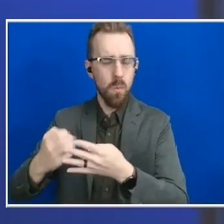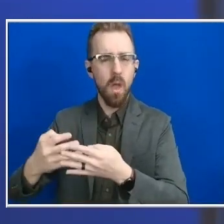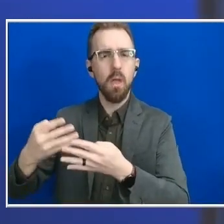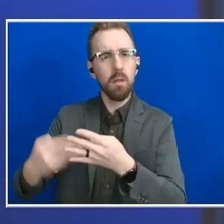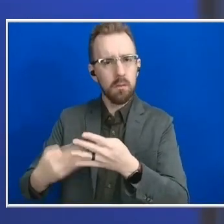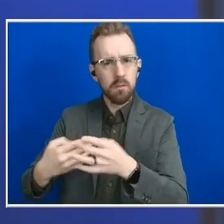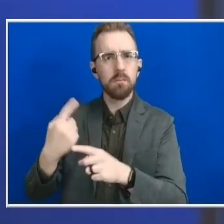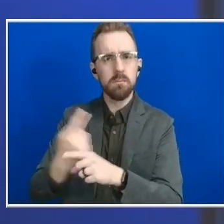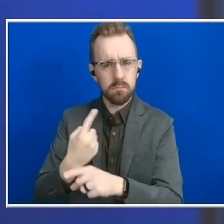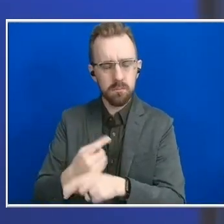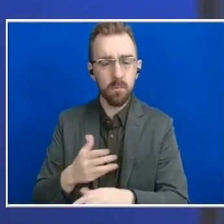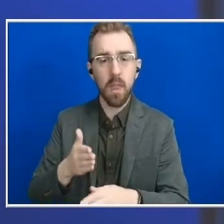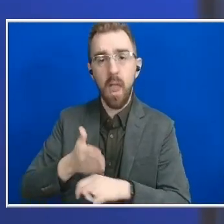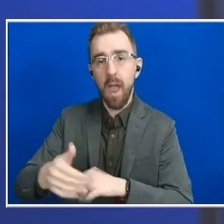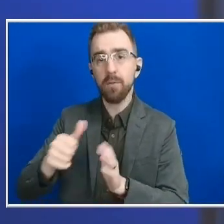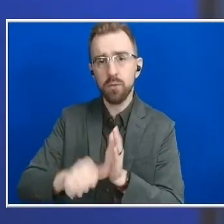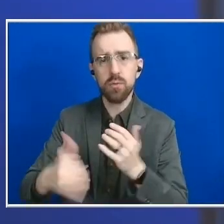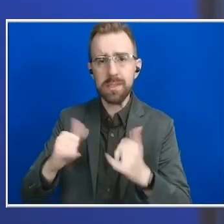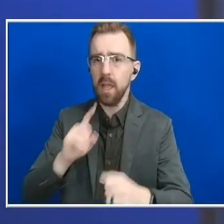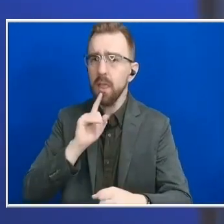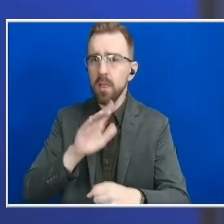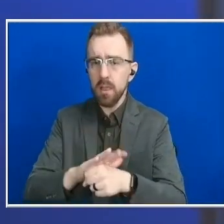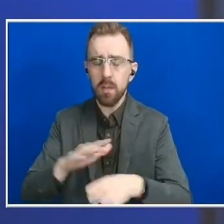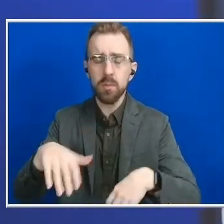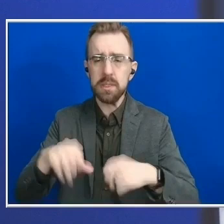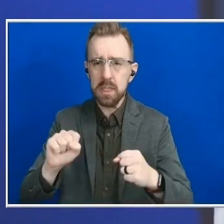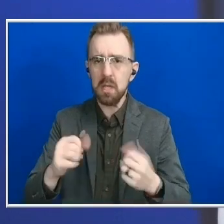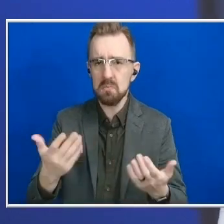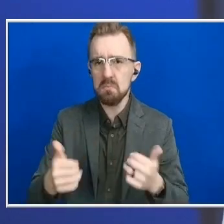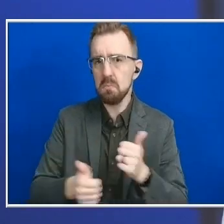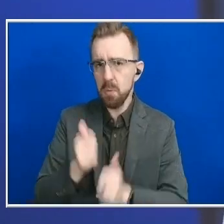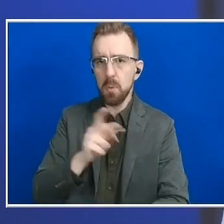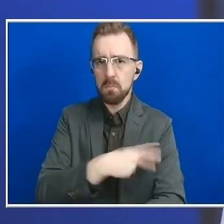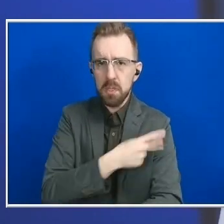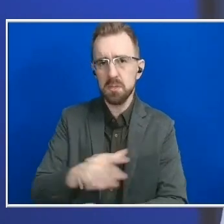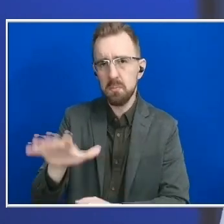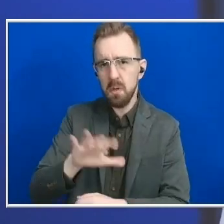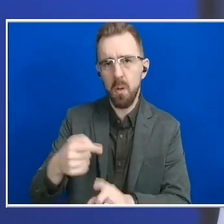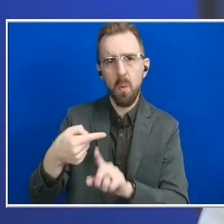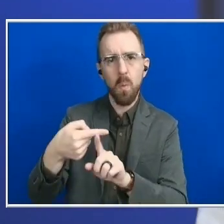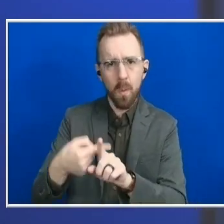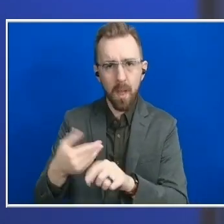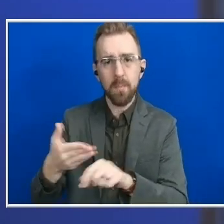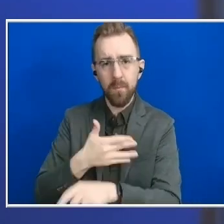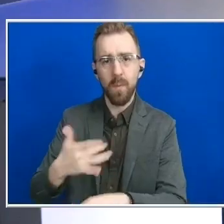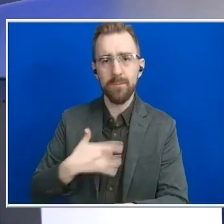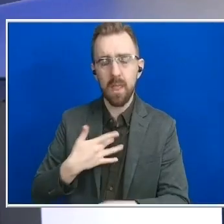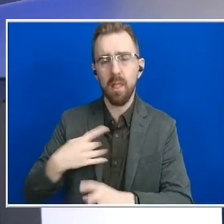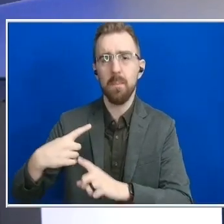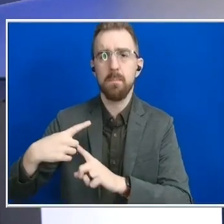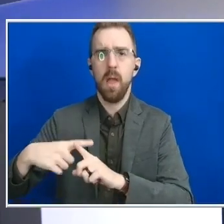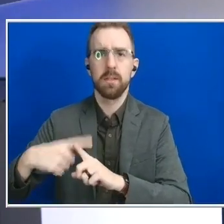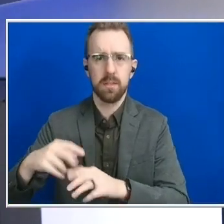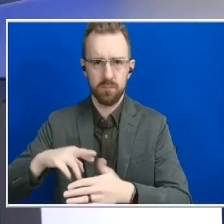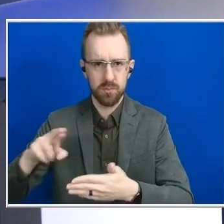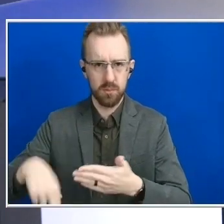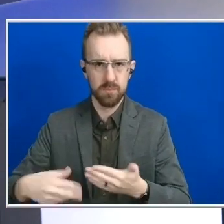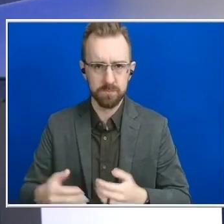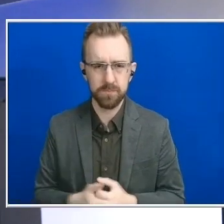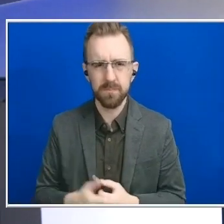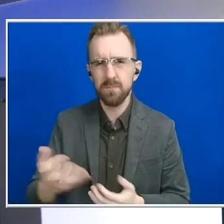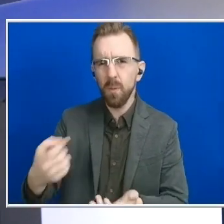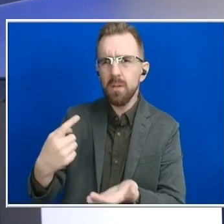still a commitment. It will take, for most patients, about a month before they start feeling the positive effects. So let's talk about this approach as we're testing